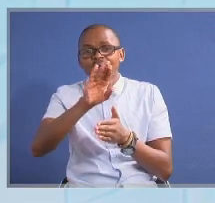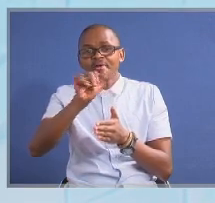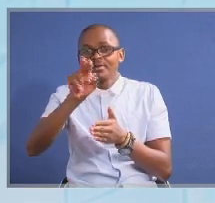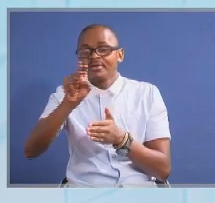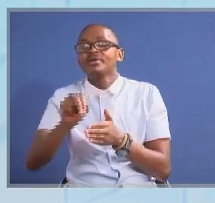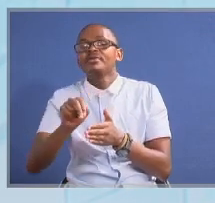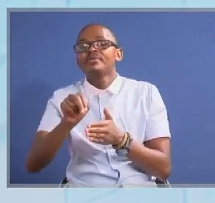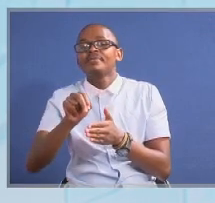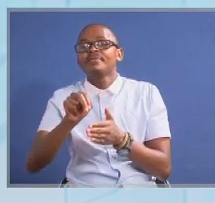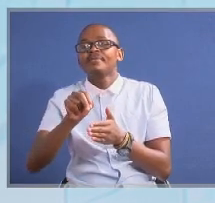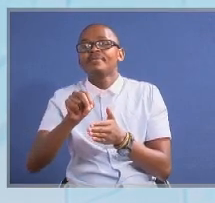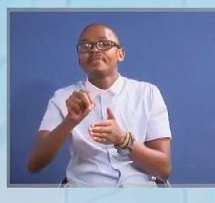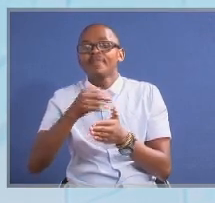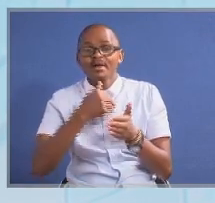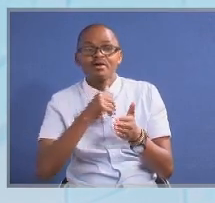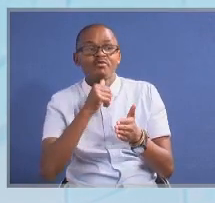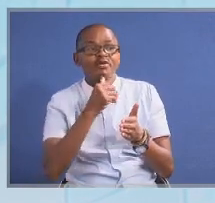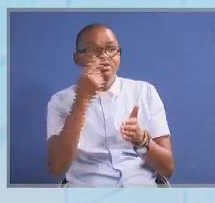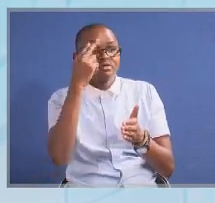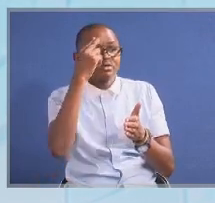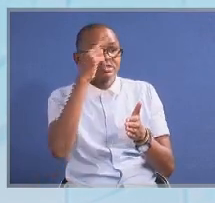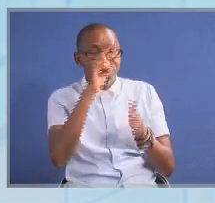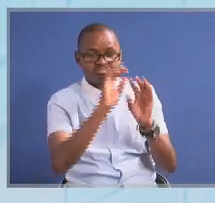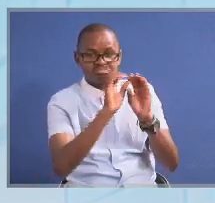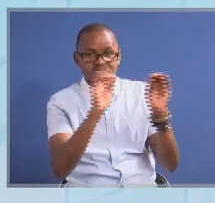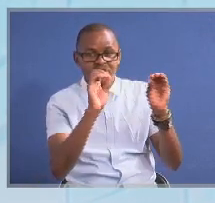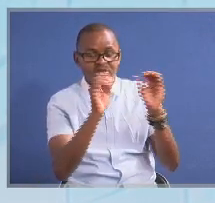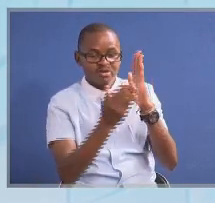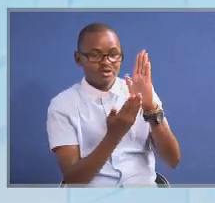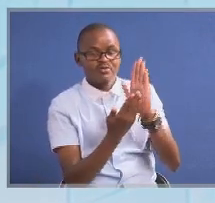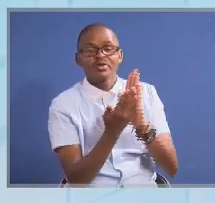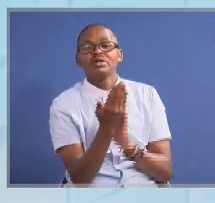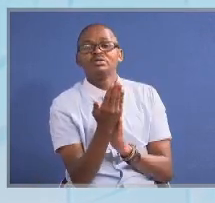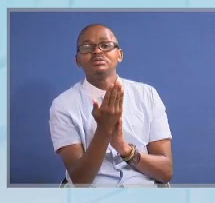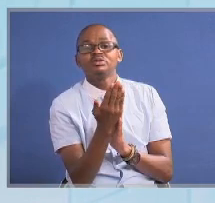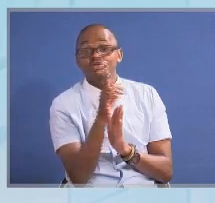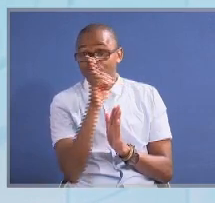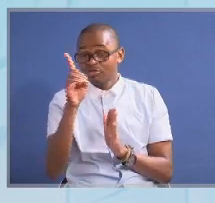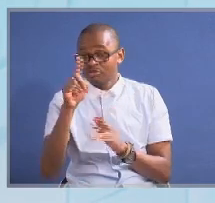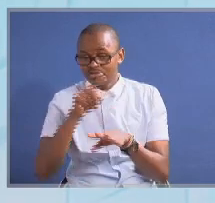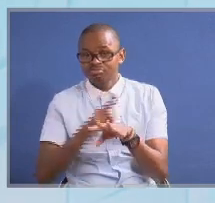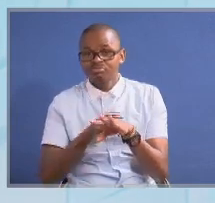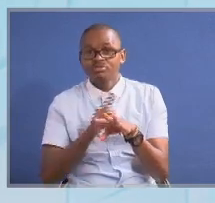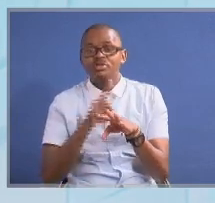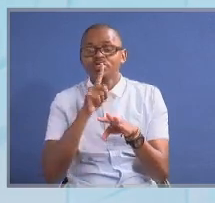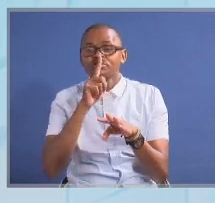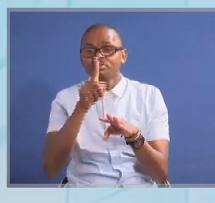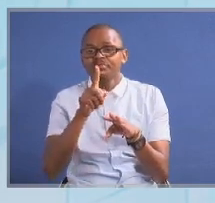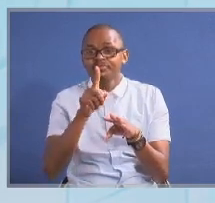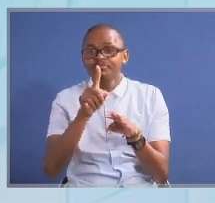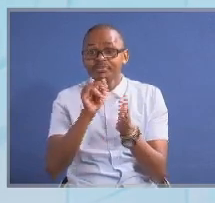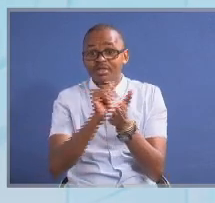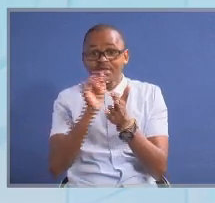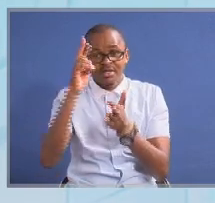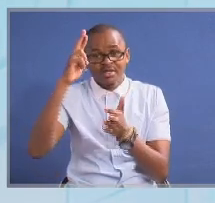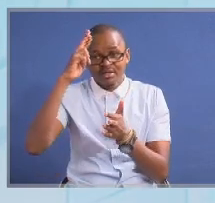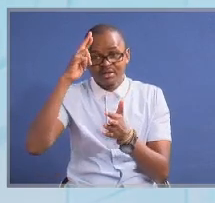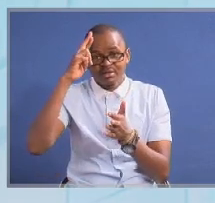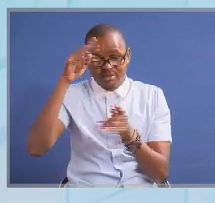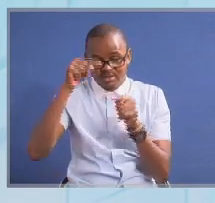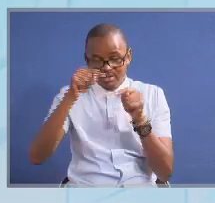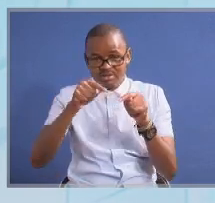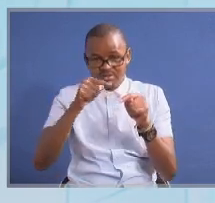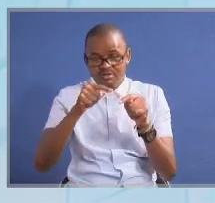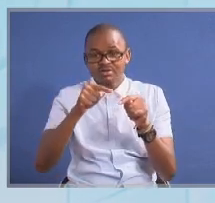which have not seen any development around those period. Yeah, okay. So that is the reason why, you know,